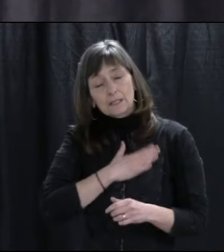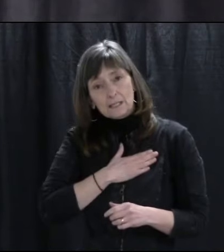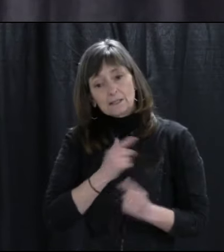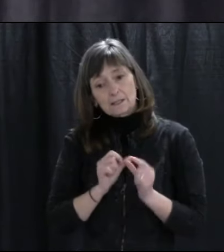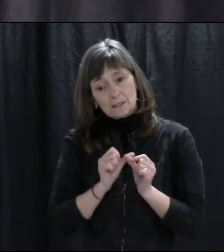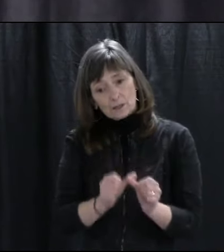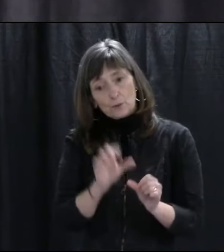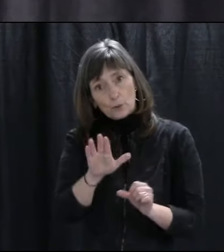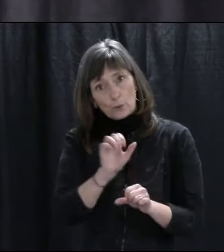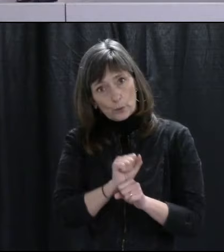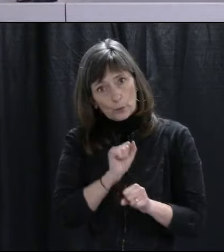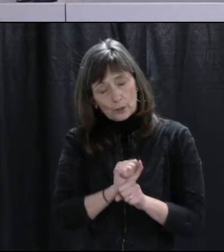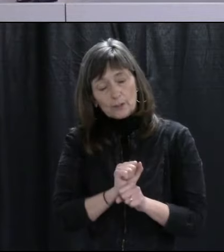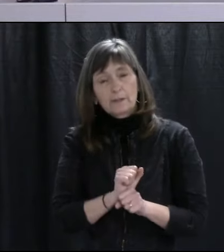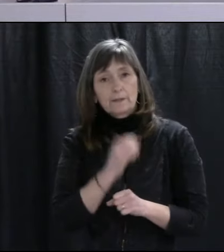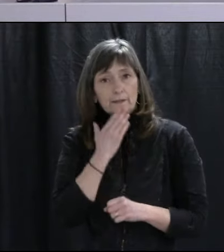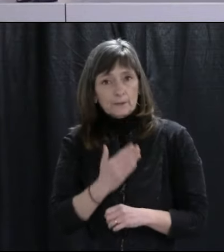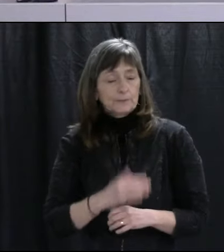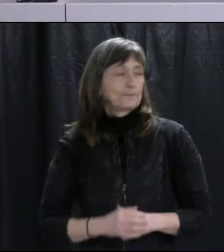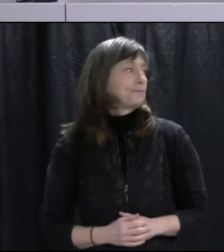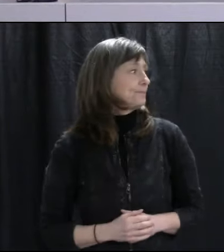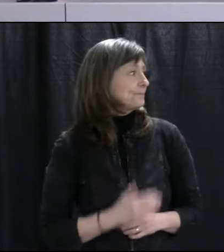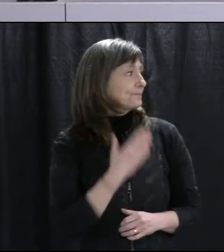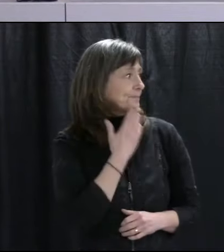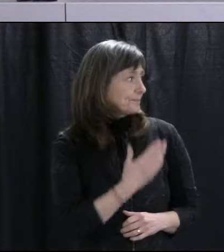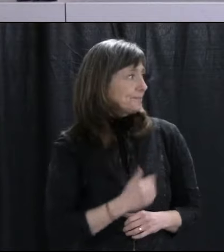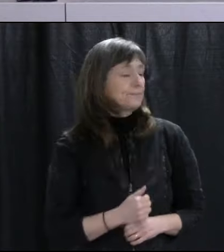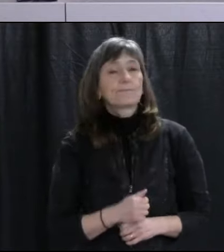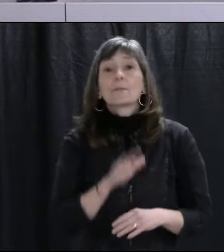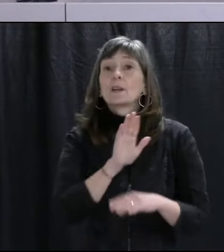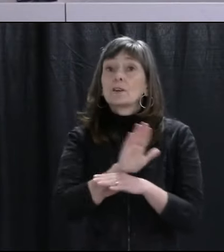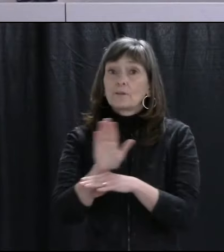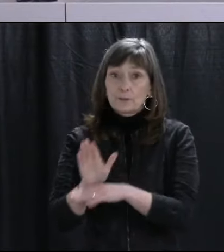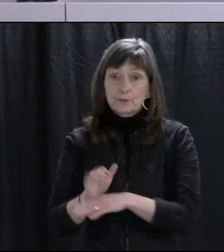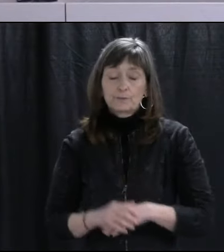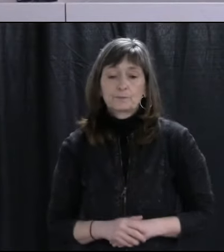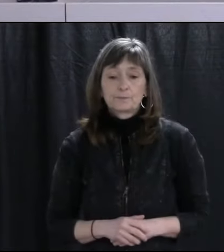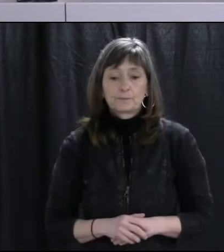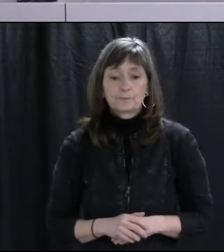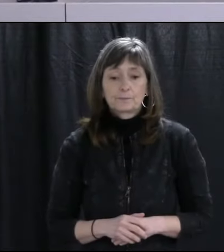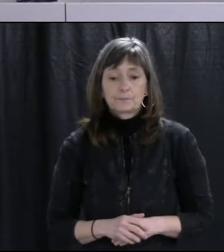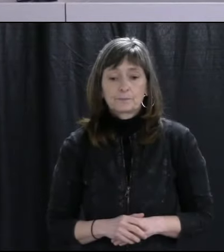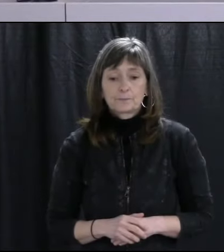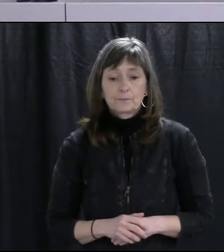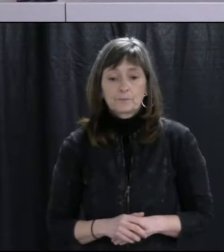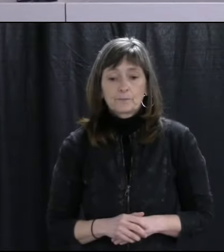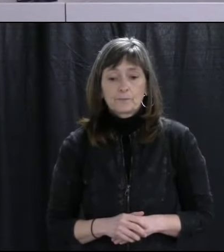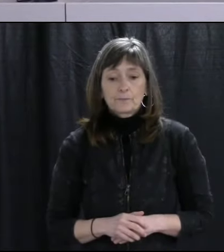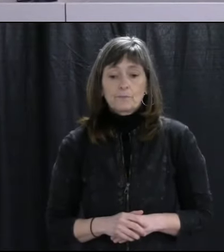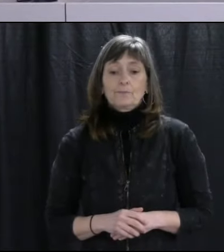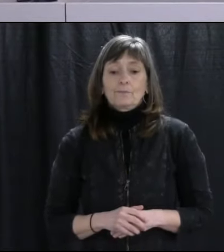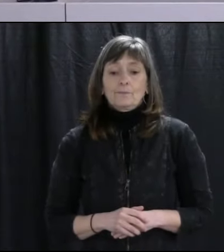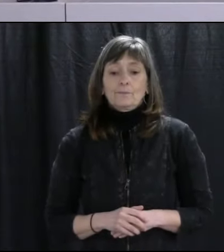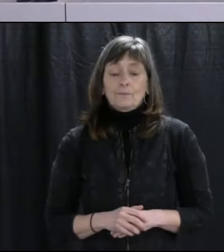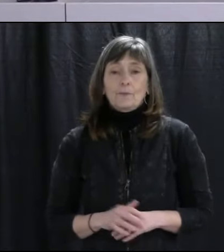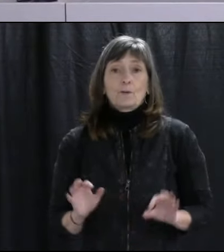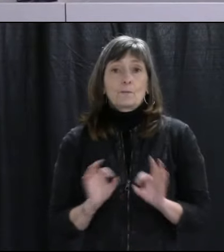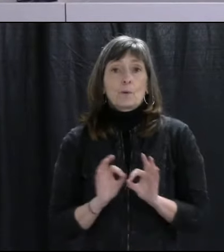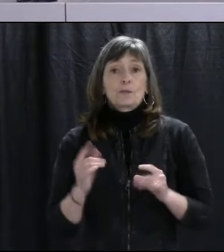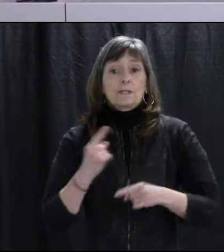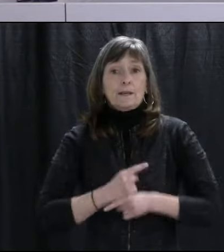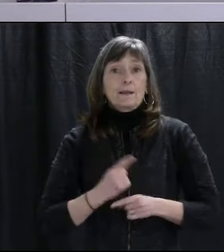Thank you, Dr. Fitzgerald, and good afternoon, everyone. Today, which is an historic day in Newfoundland and Labrador,